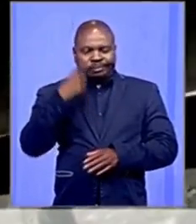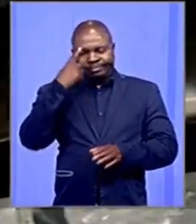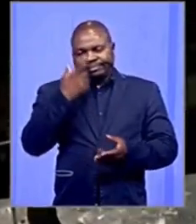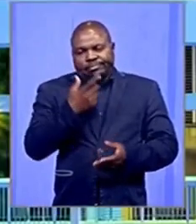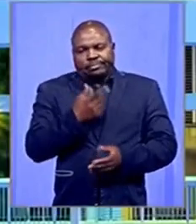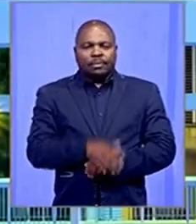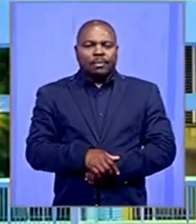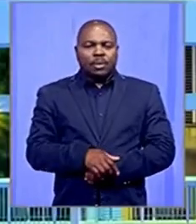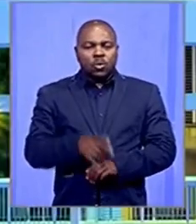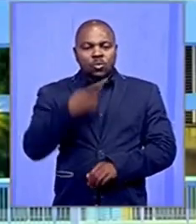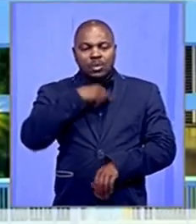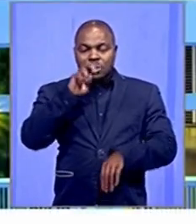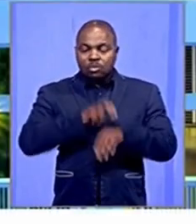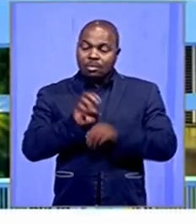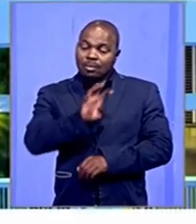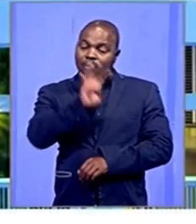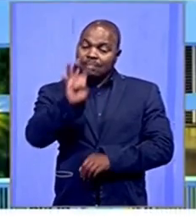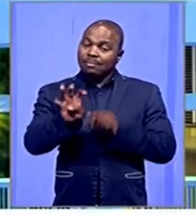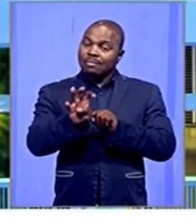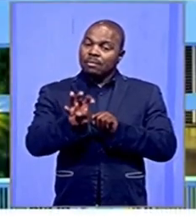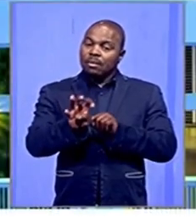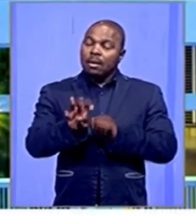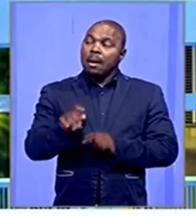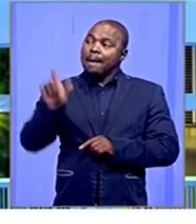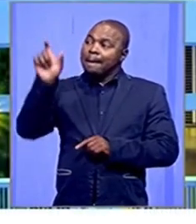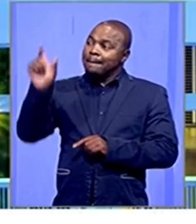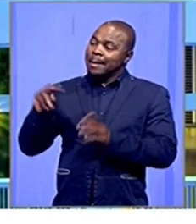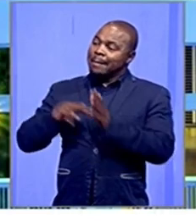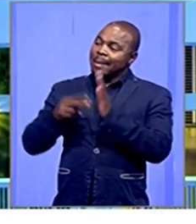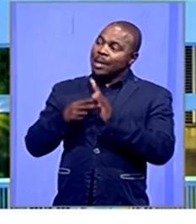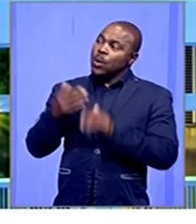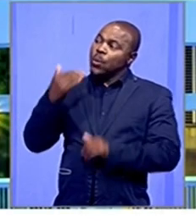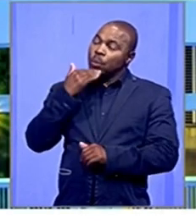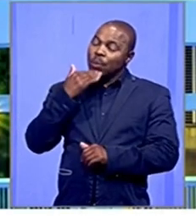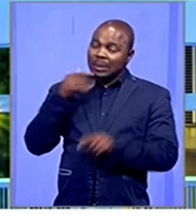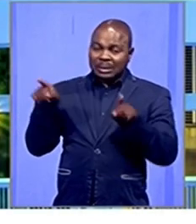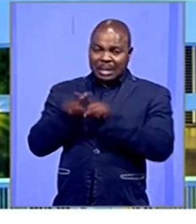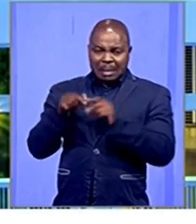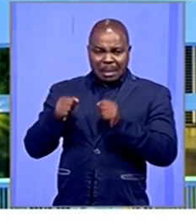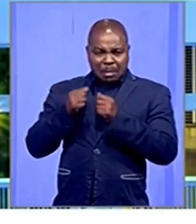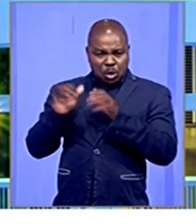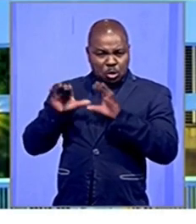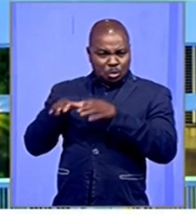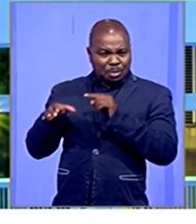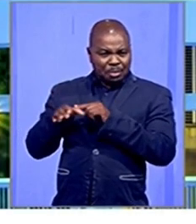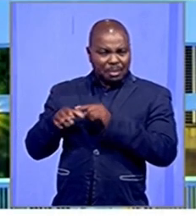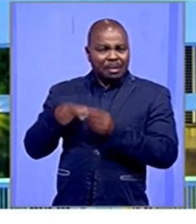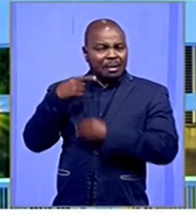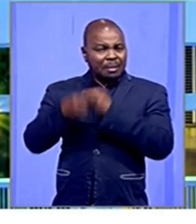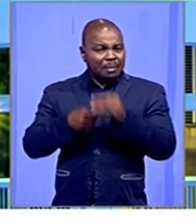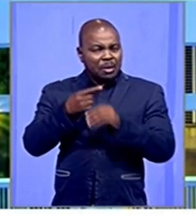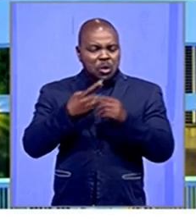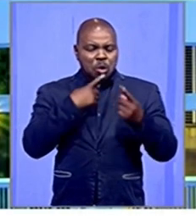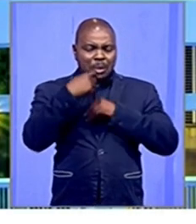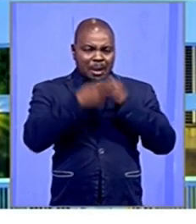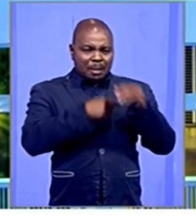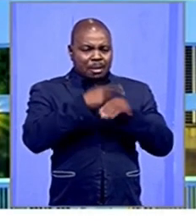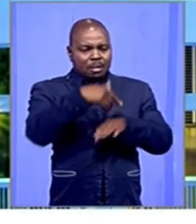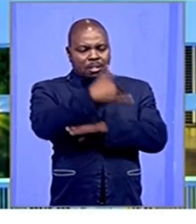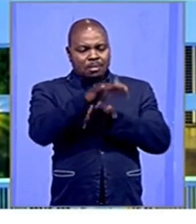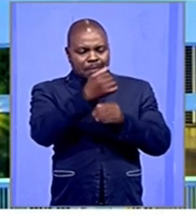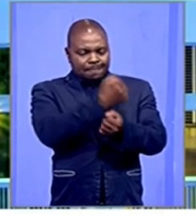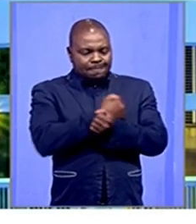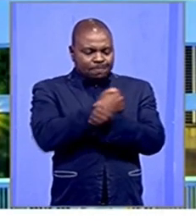asked as to who is behind this. Is it the same grouping who bemoan the employment of foreigners in the